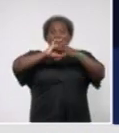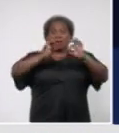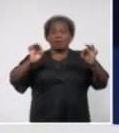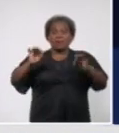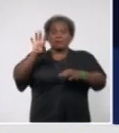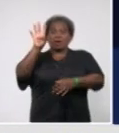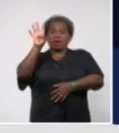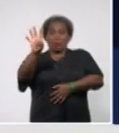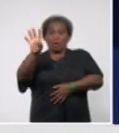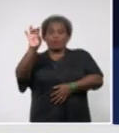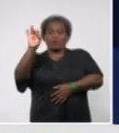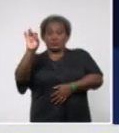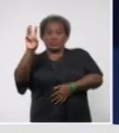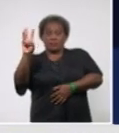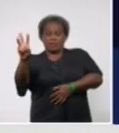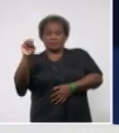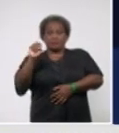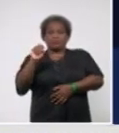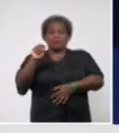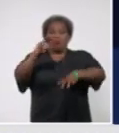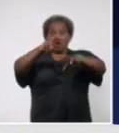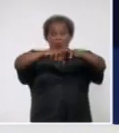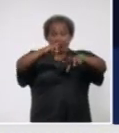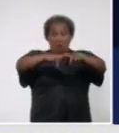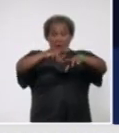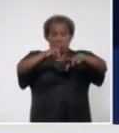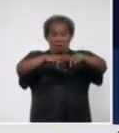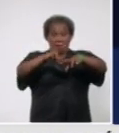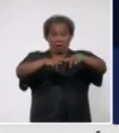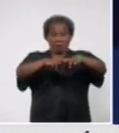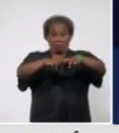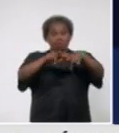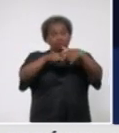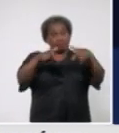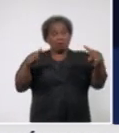virus. As I always mention, samples from all of the